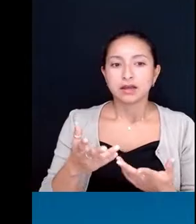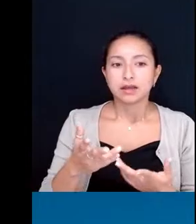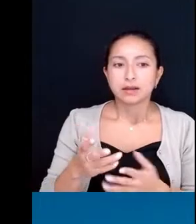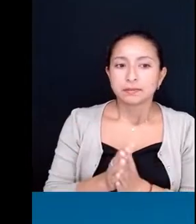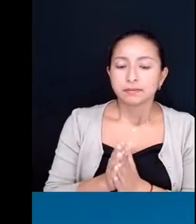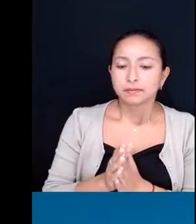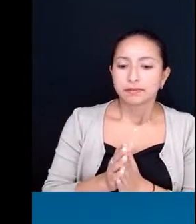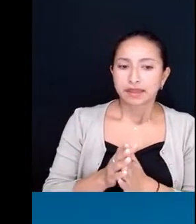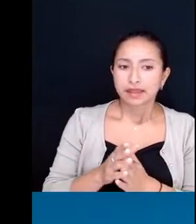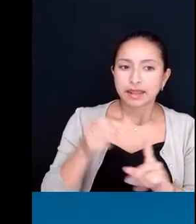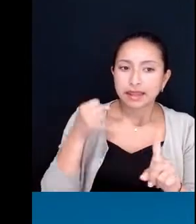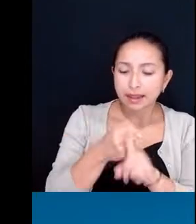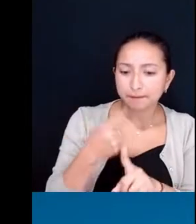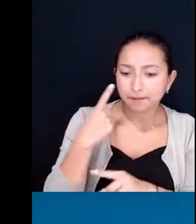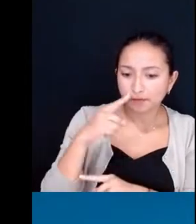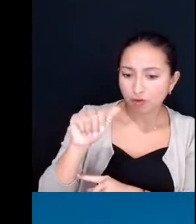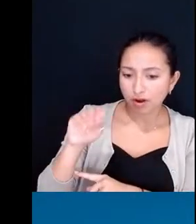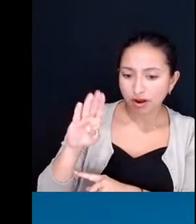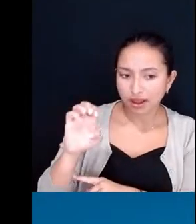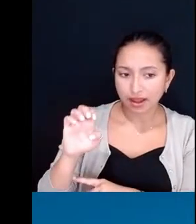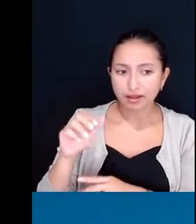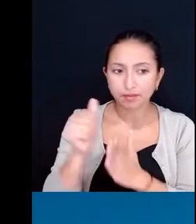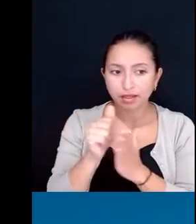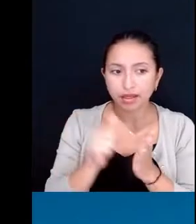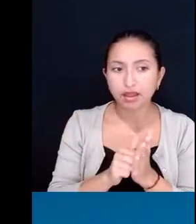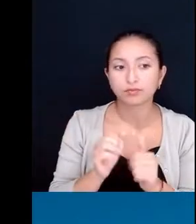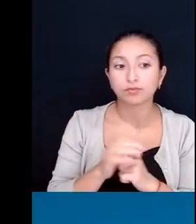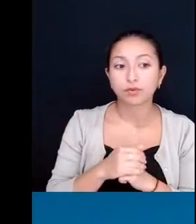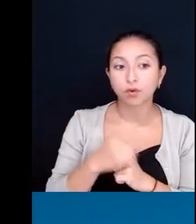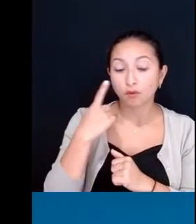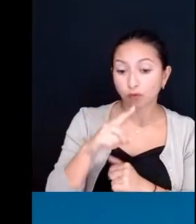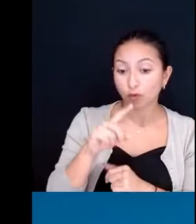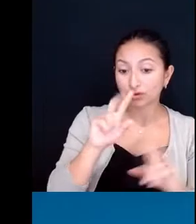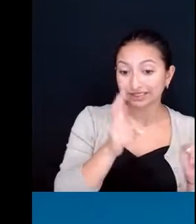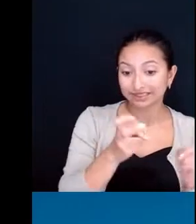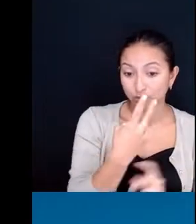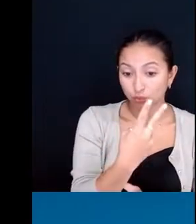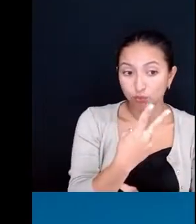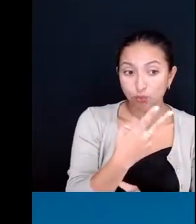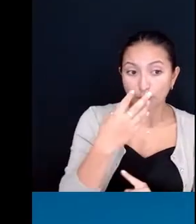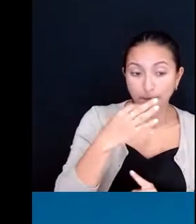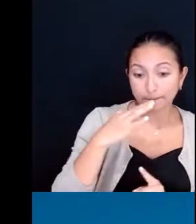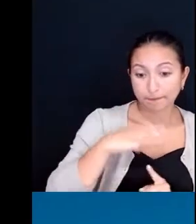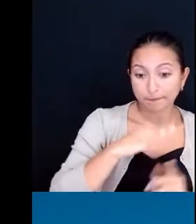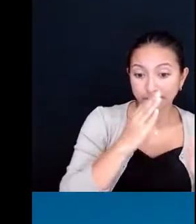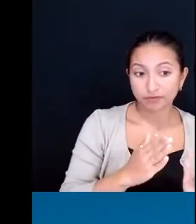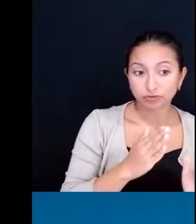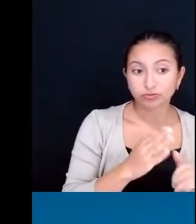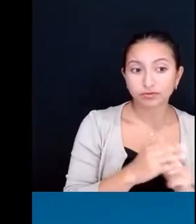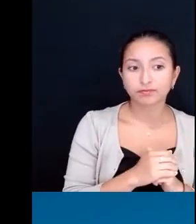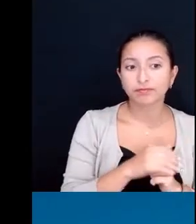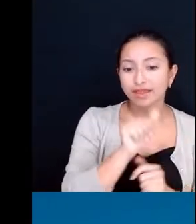recipient? For Title II beneficiaries, ABLE accounts have no impact on eligibility or the benefit